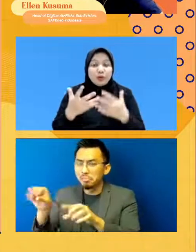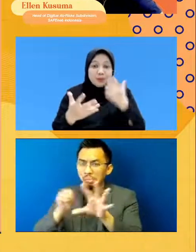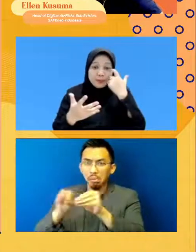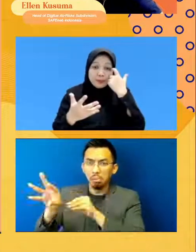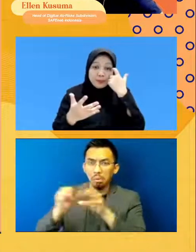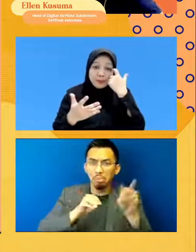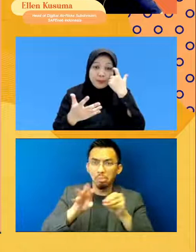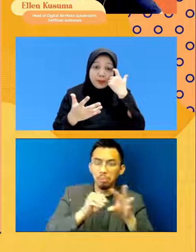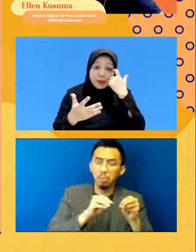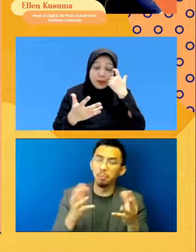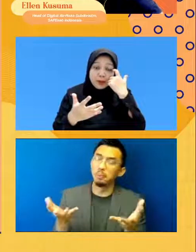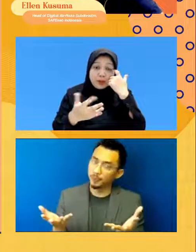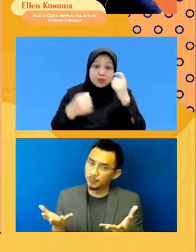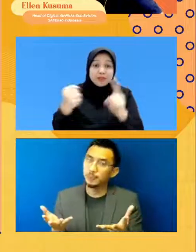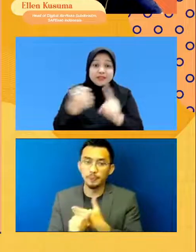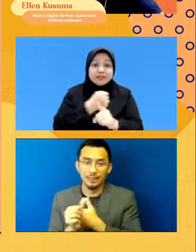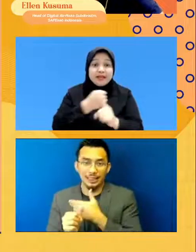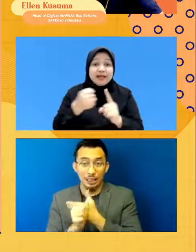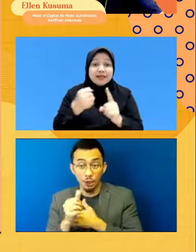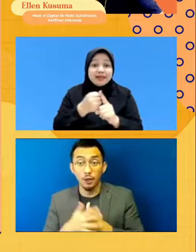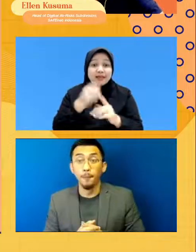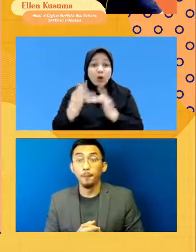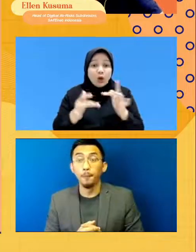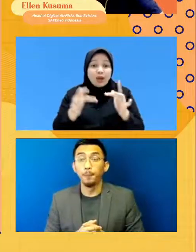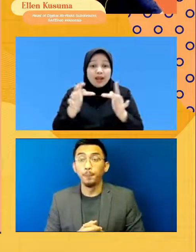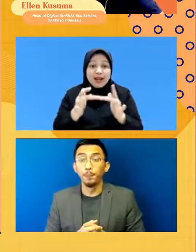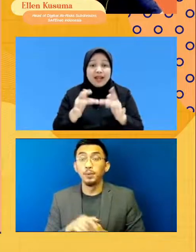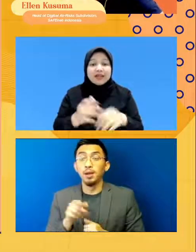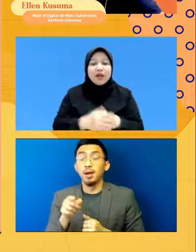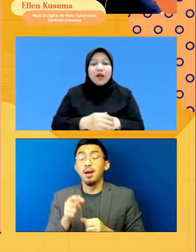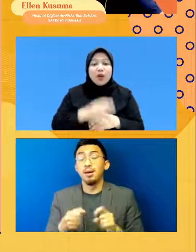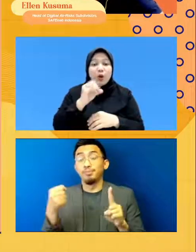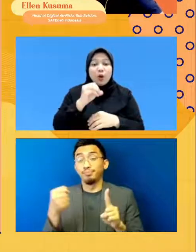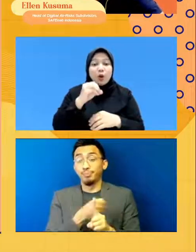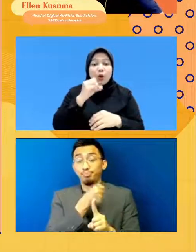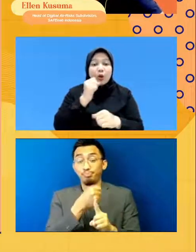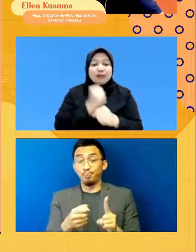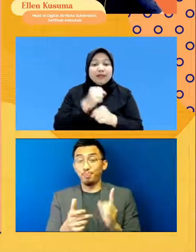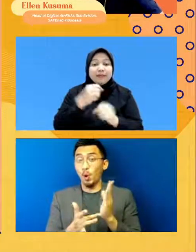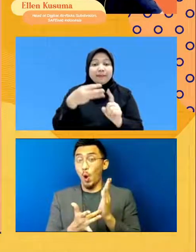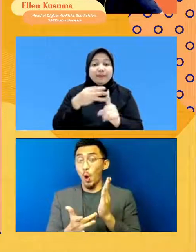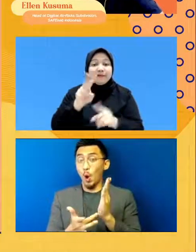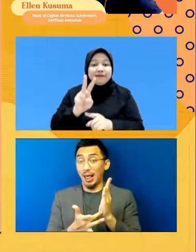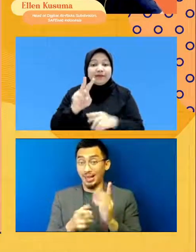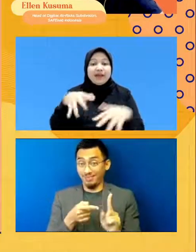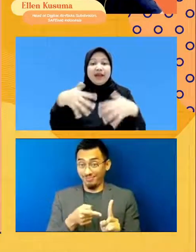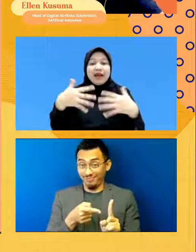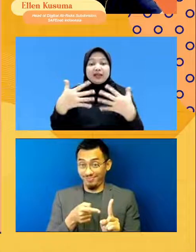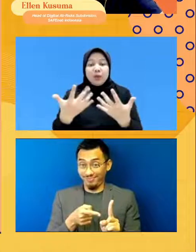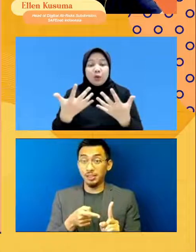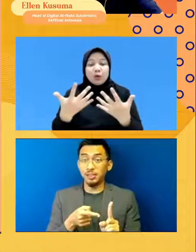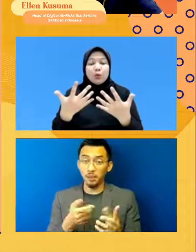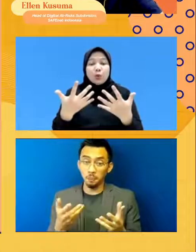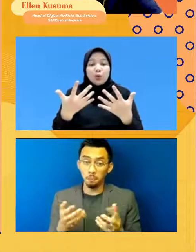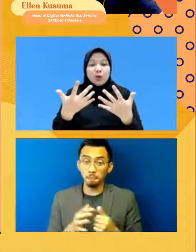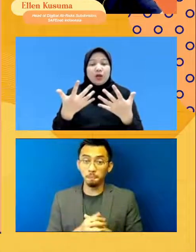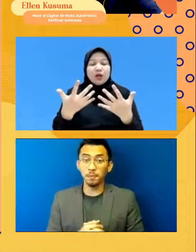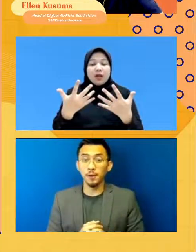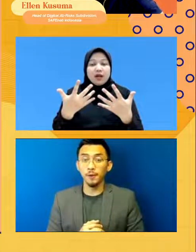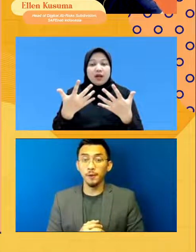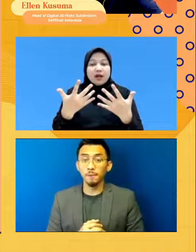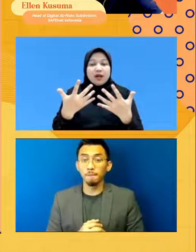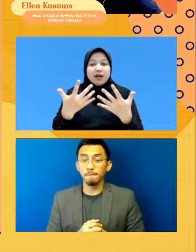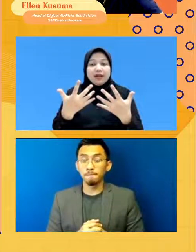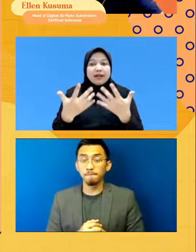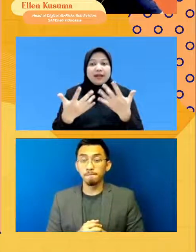database violence or social engineering and so on. You also said something about phishing on the Jamboard, right? That